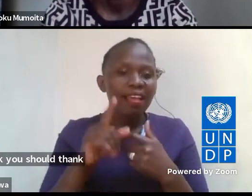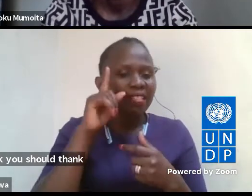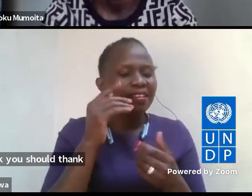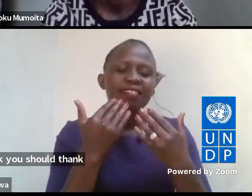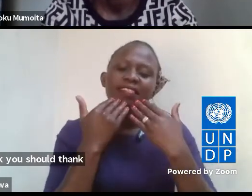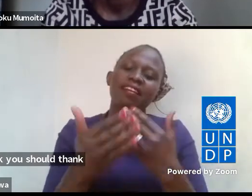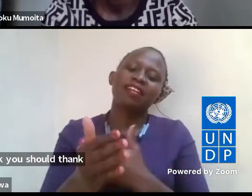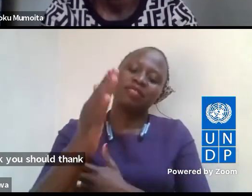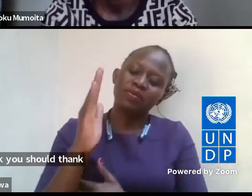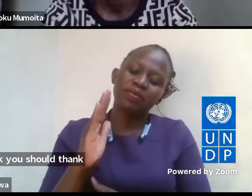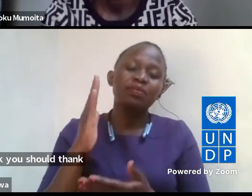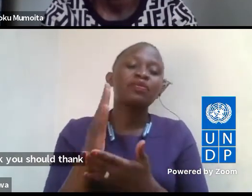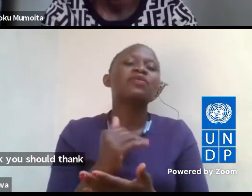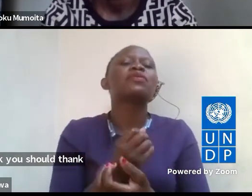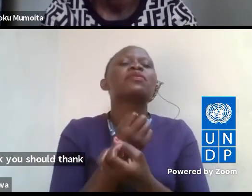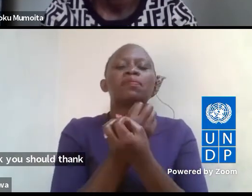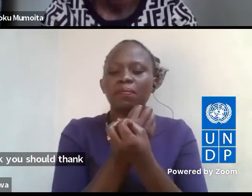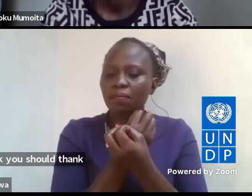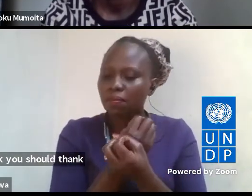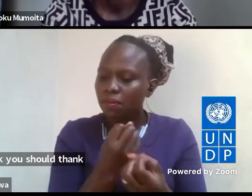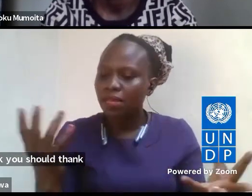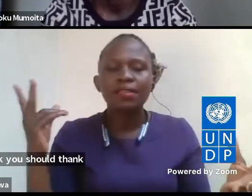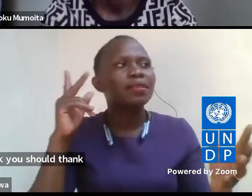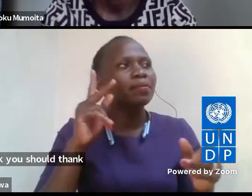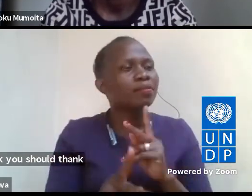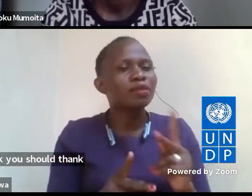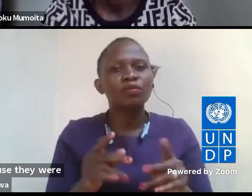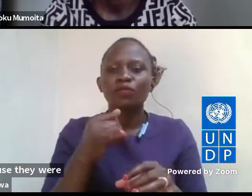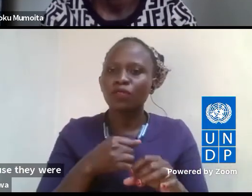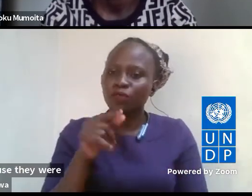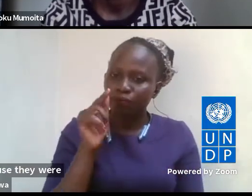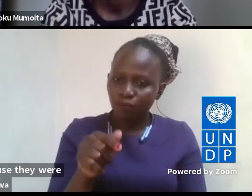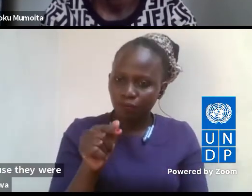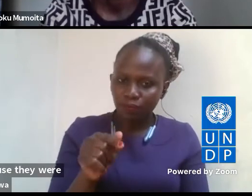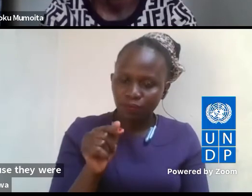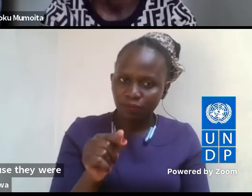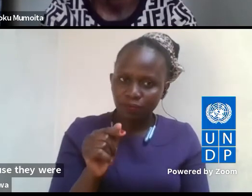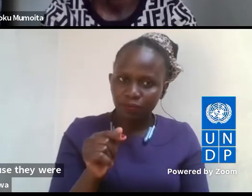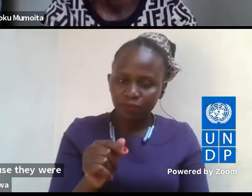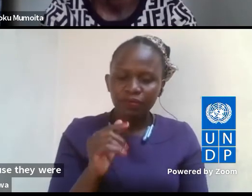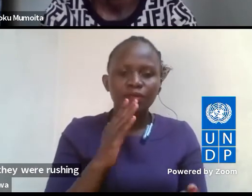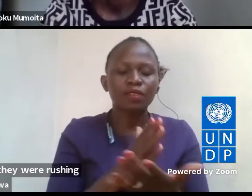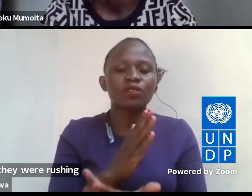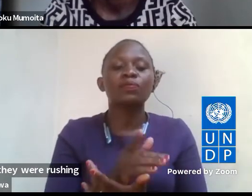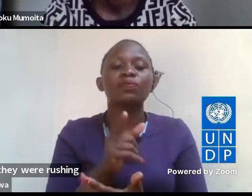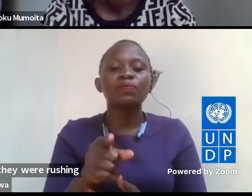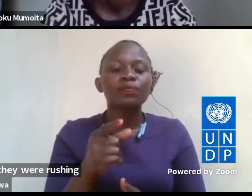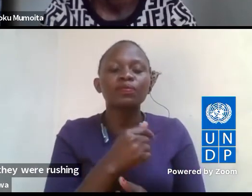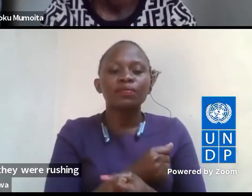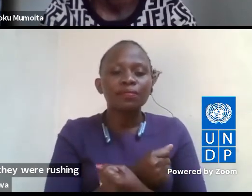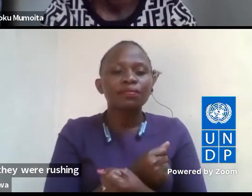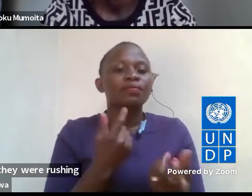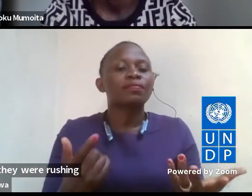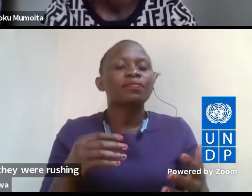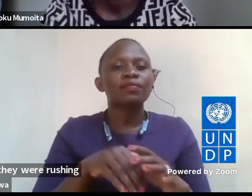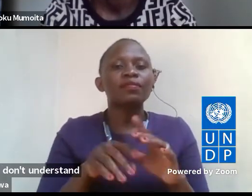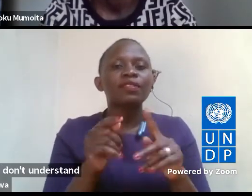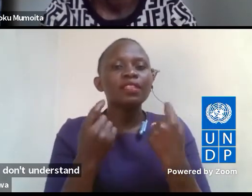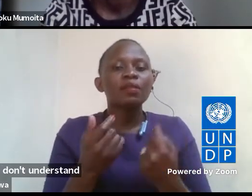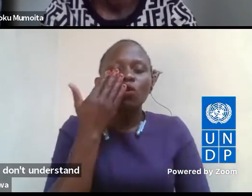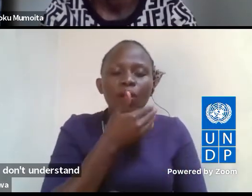it got their fingers burnt. And they got their fingers burnt because they were rushing into something that, one, they probably did not understand very well in terms of the oil and